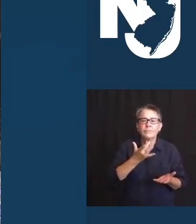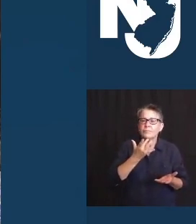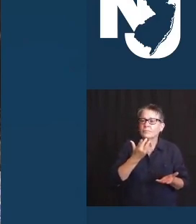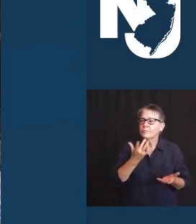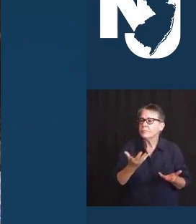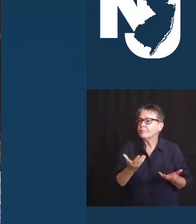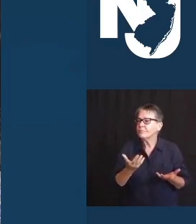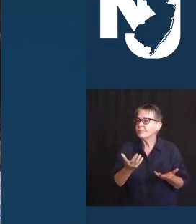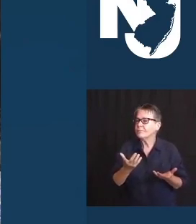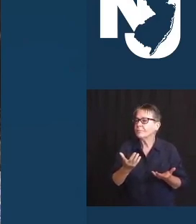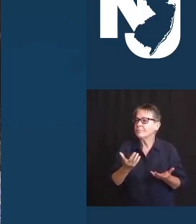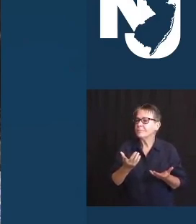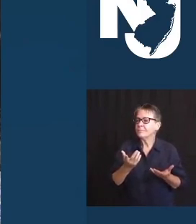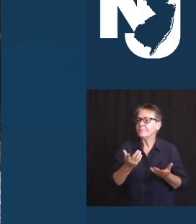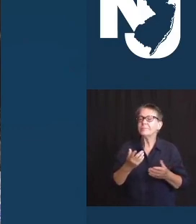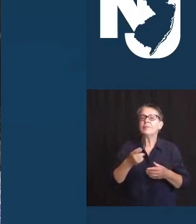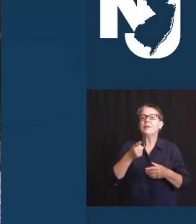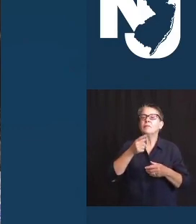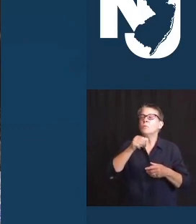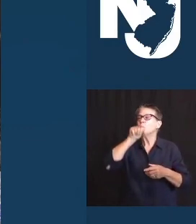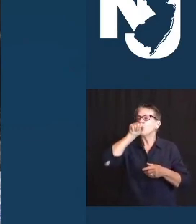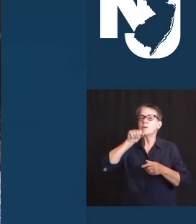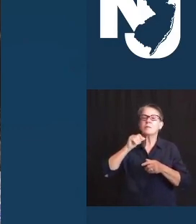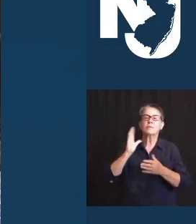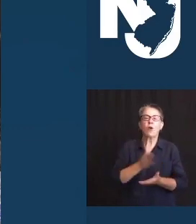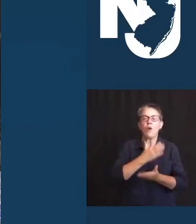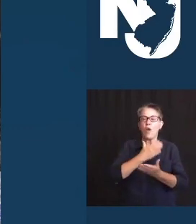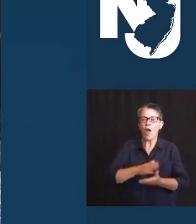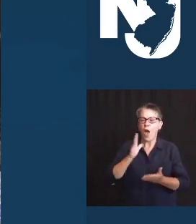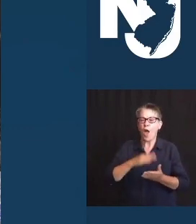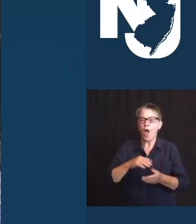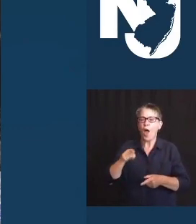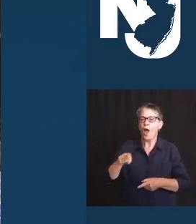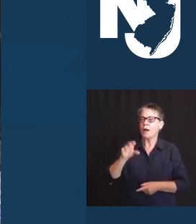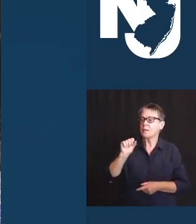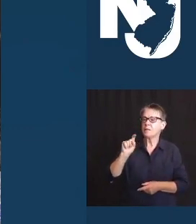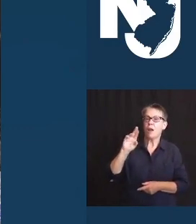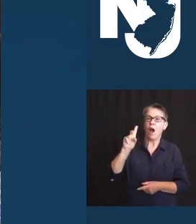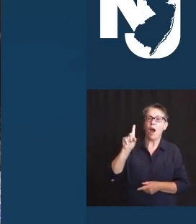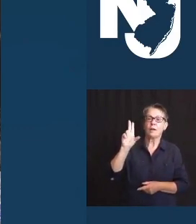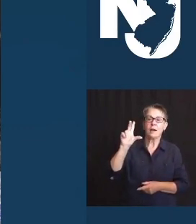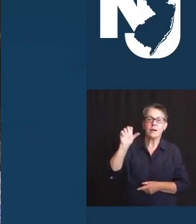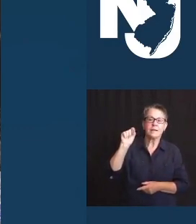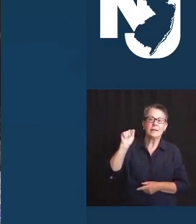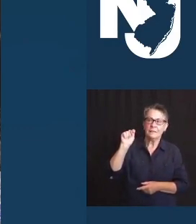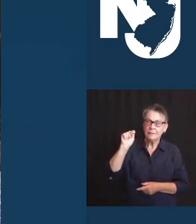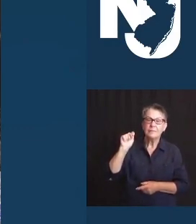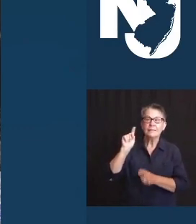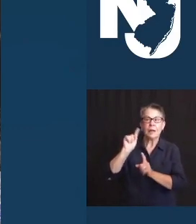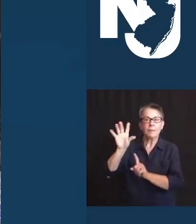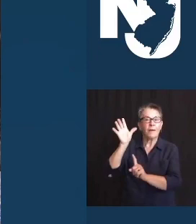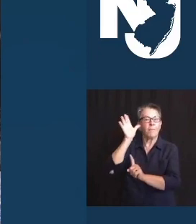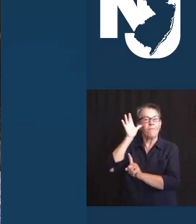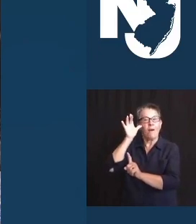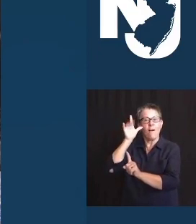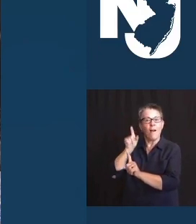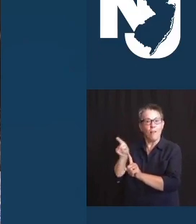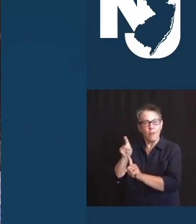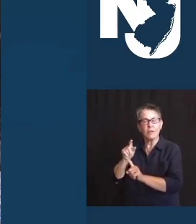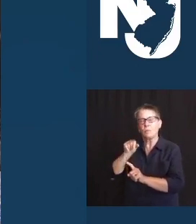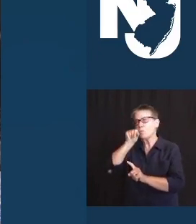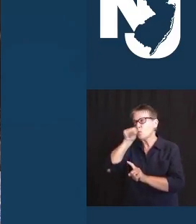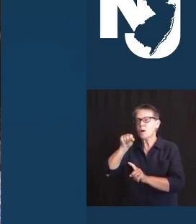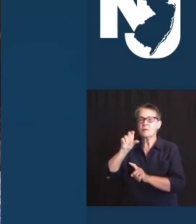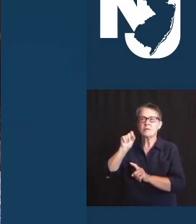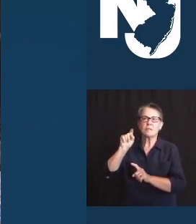after Dominic passed, Shirley, too, lost her battle with COVID-19. Shirley was born in Kearney, attended Kearney High School